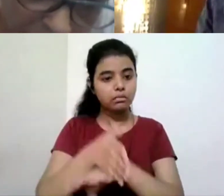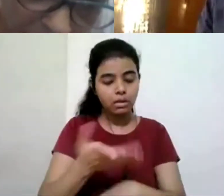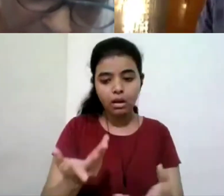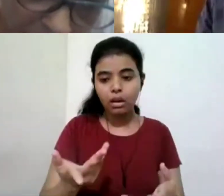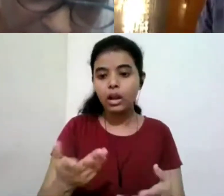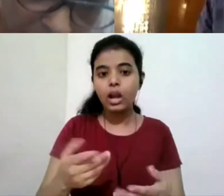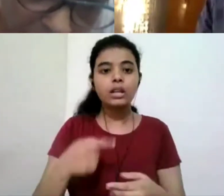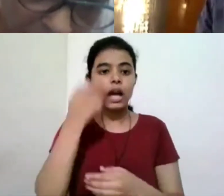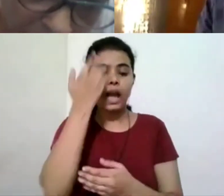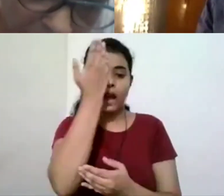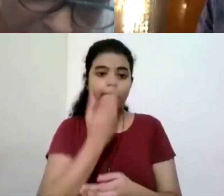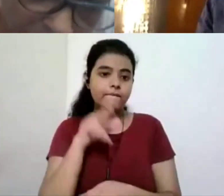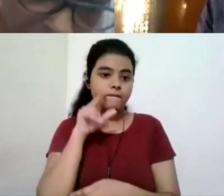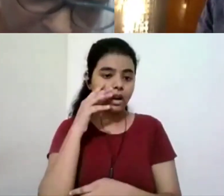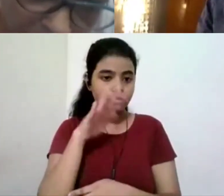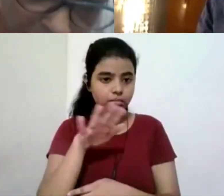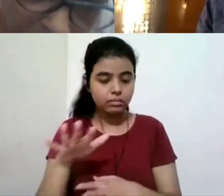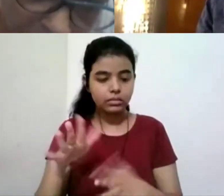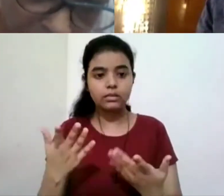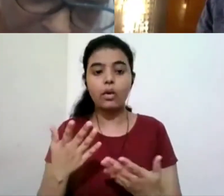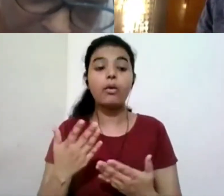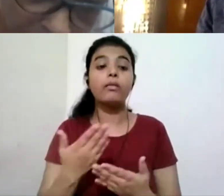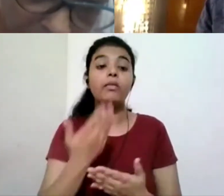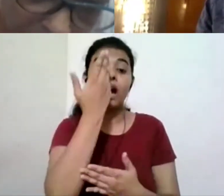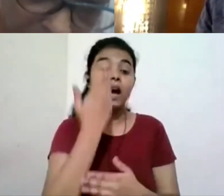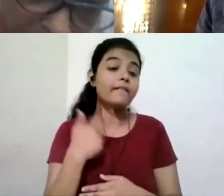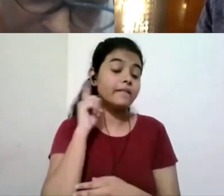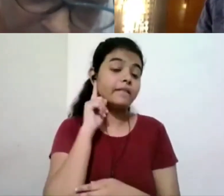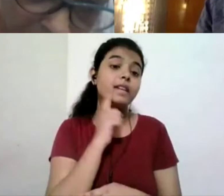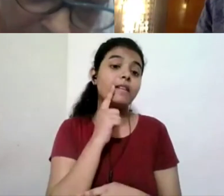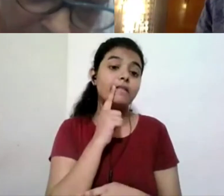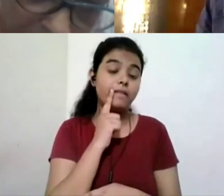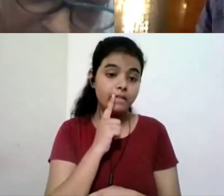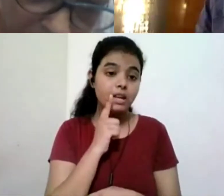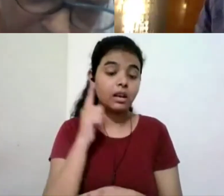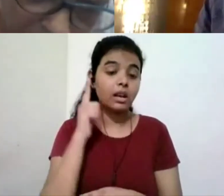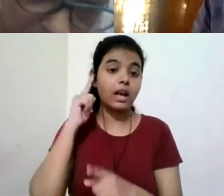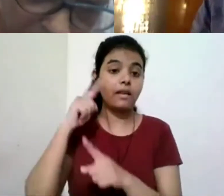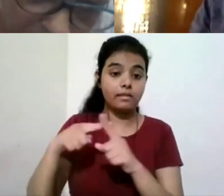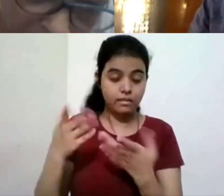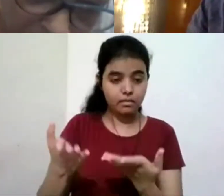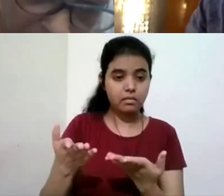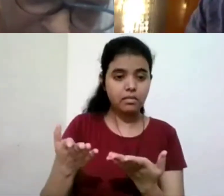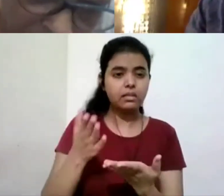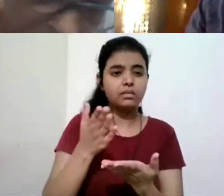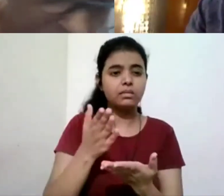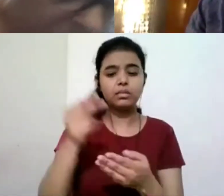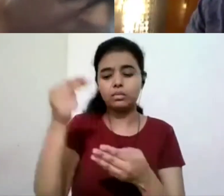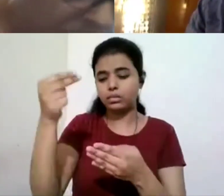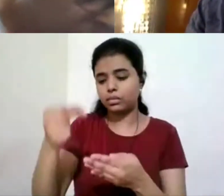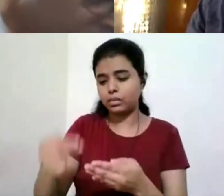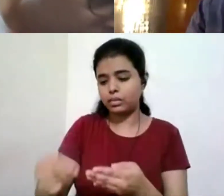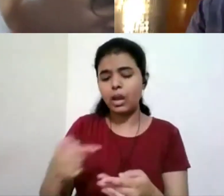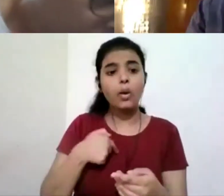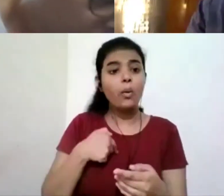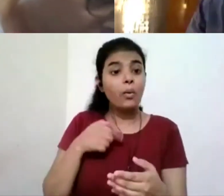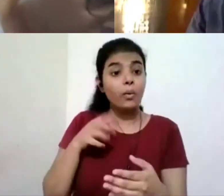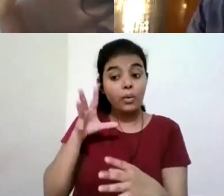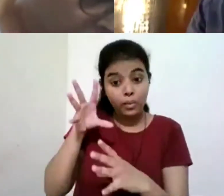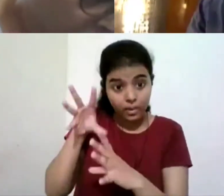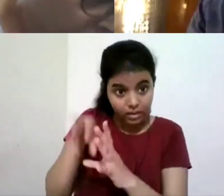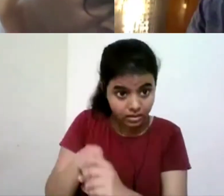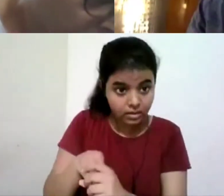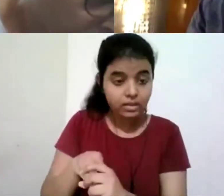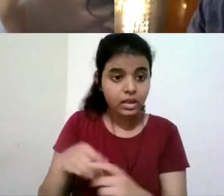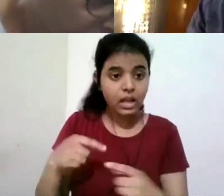partial blindness, partial deaf, right? And then my chance, I am